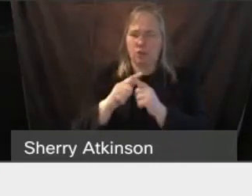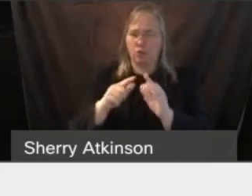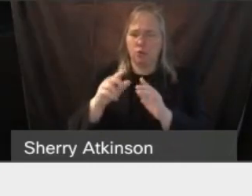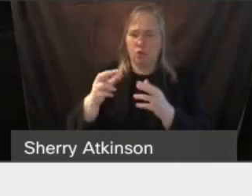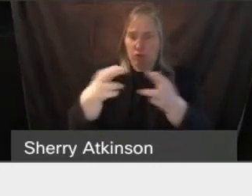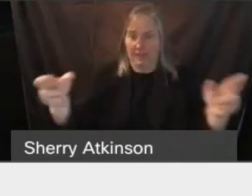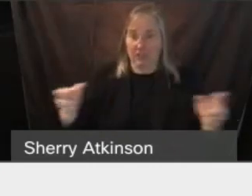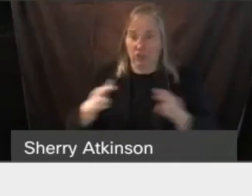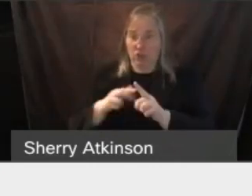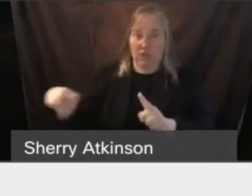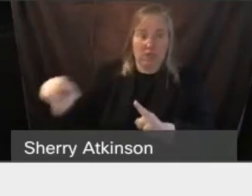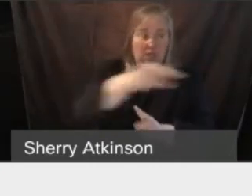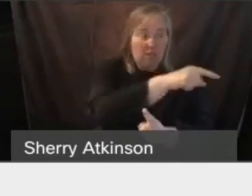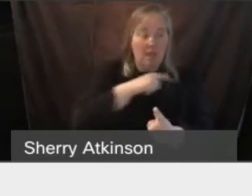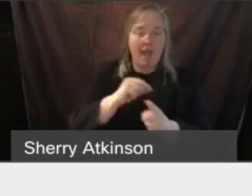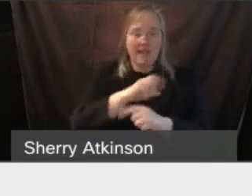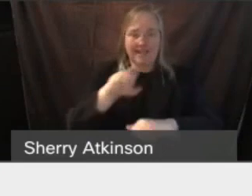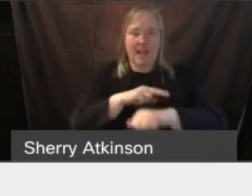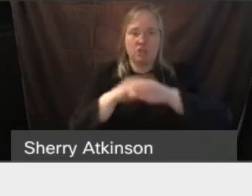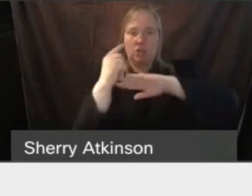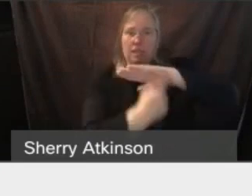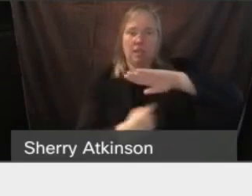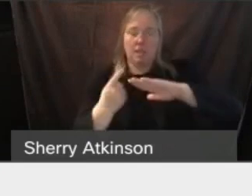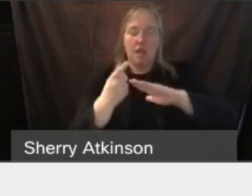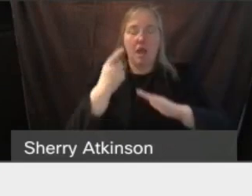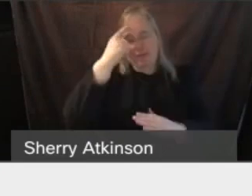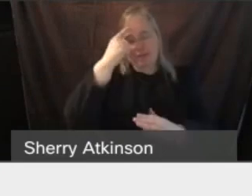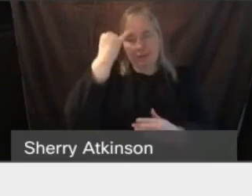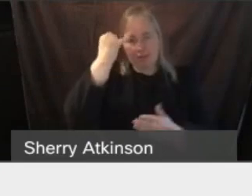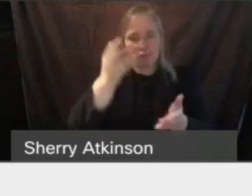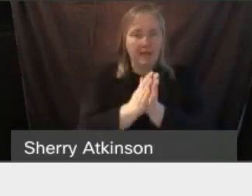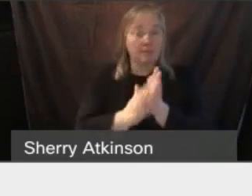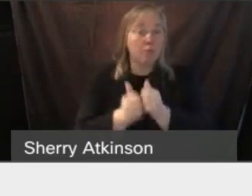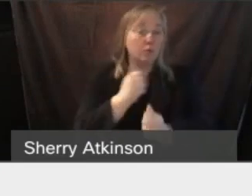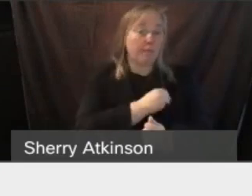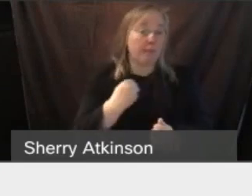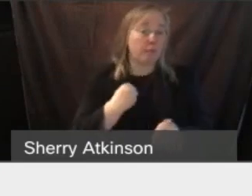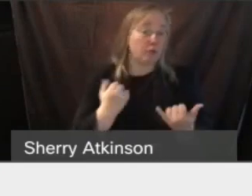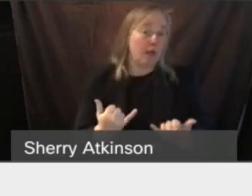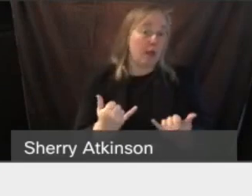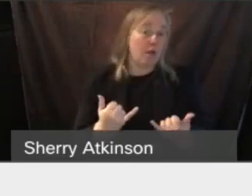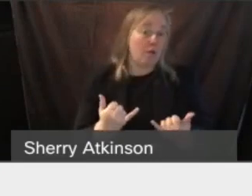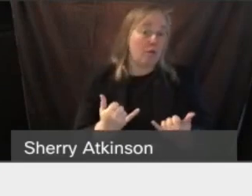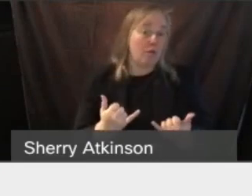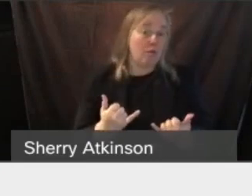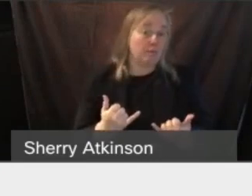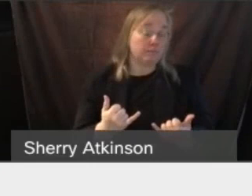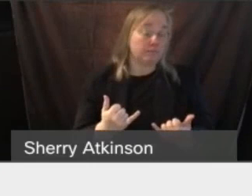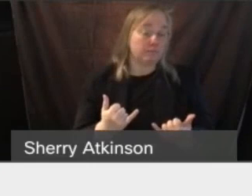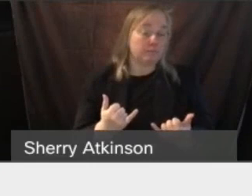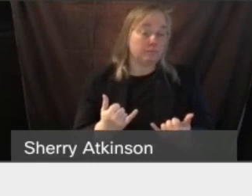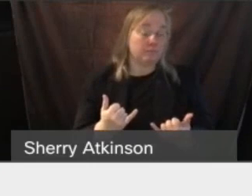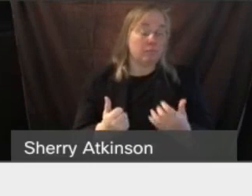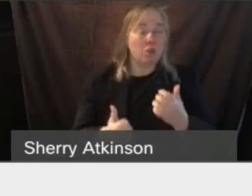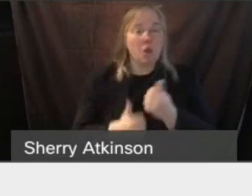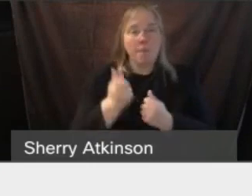I think if you ask most of our members right now, the most business friendly